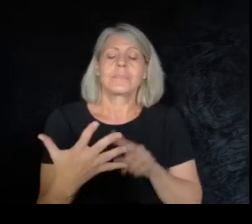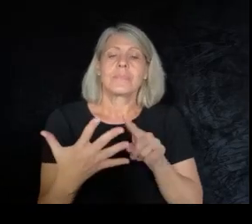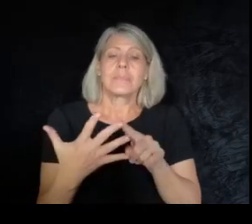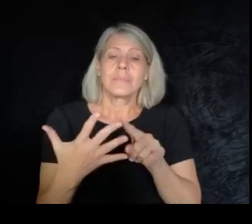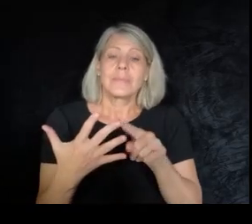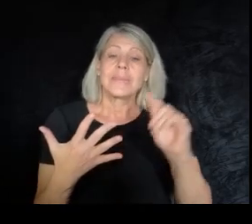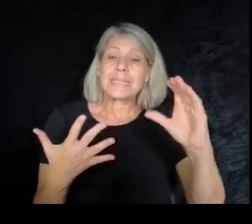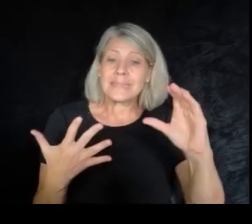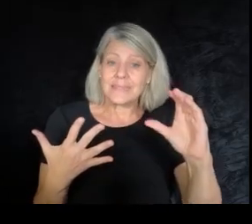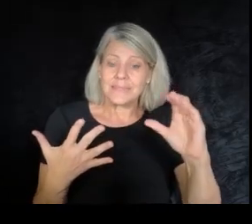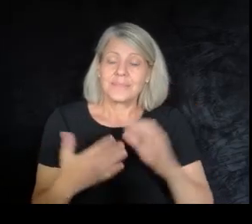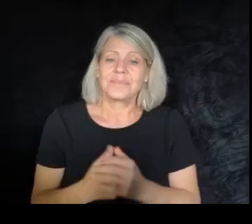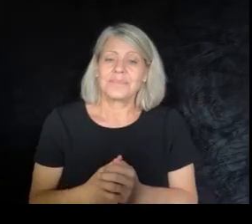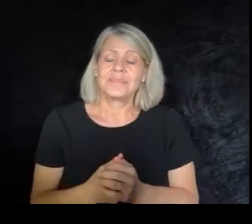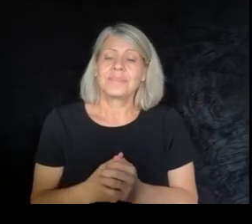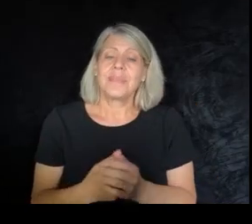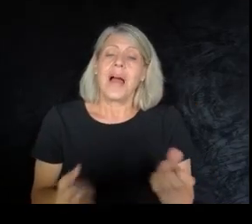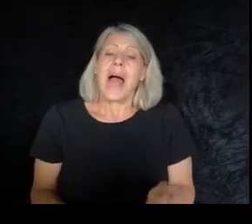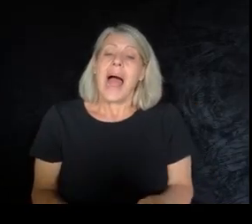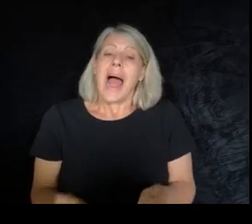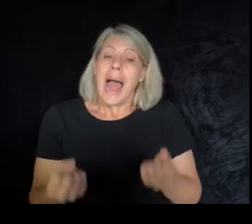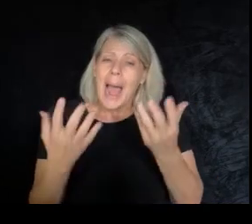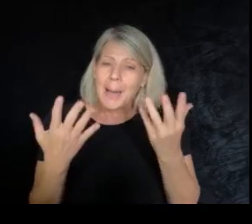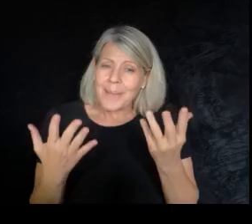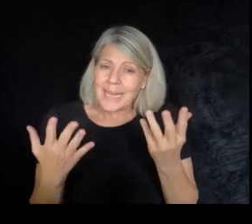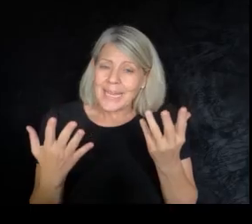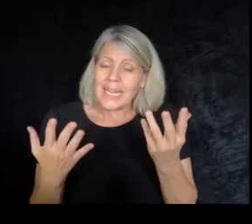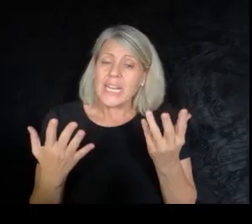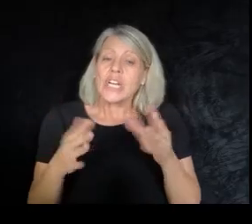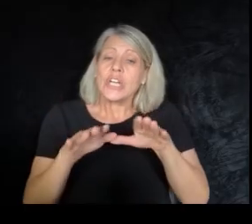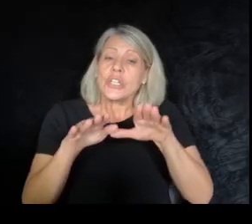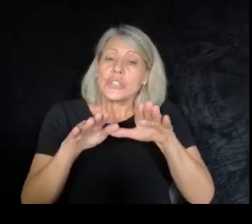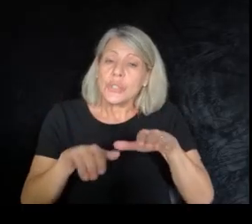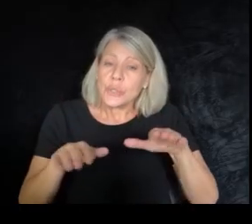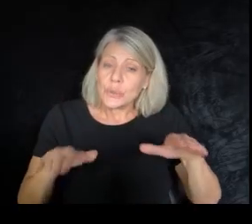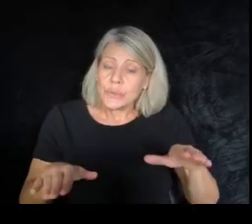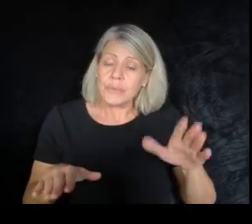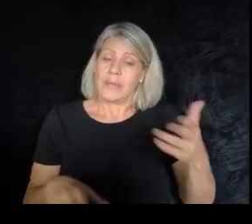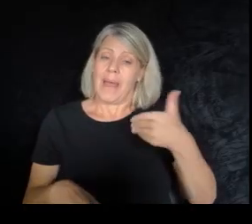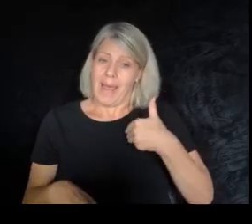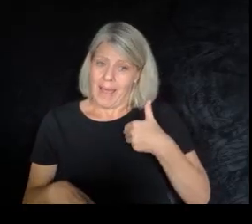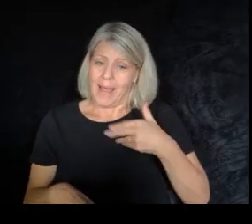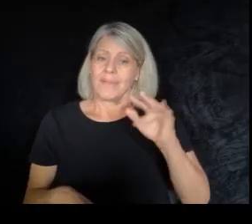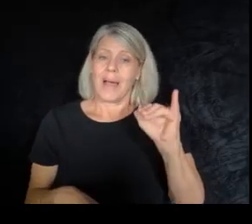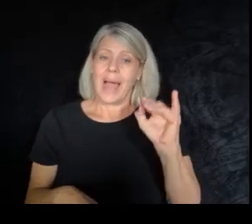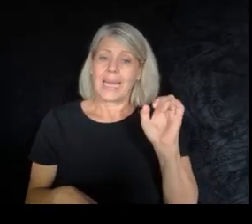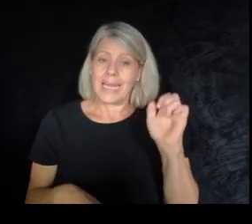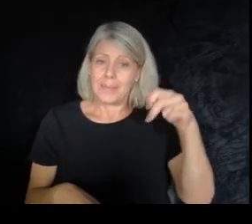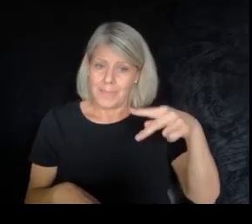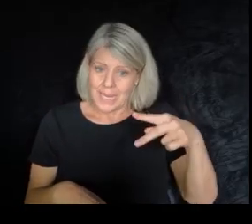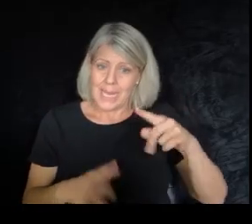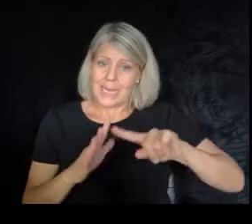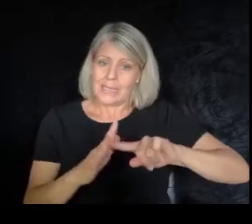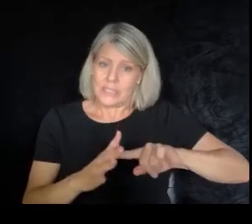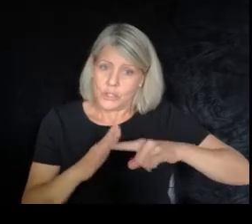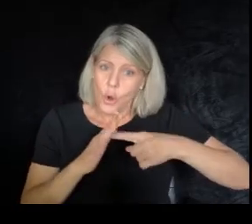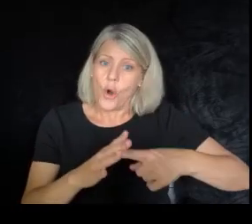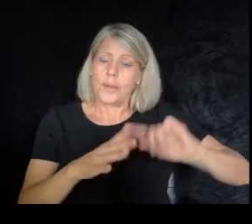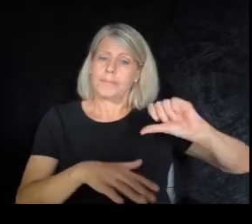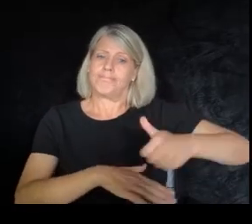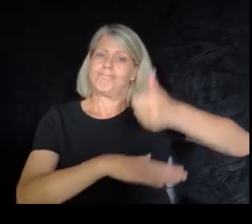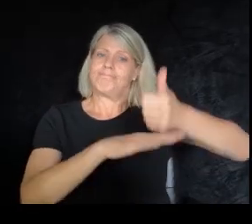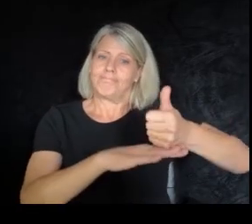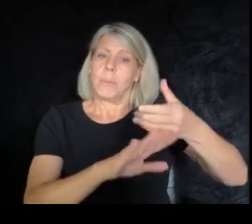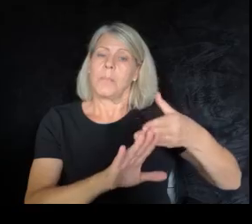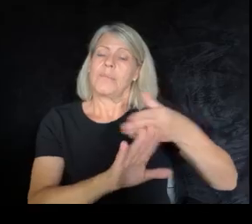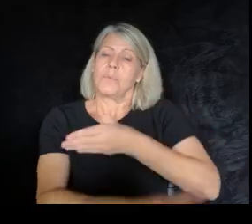C. Number of those found eligible who have an IEP developed and implemented by their